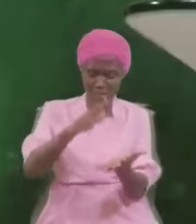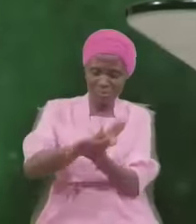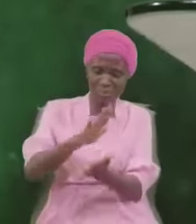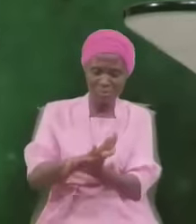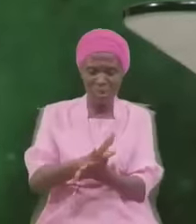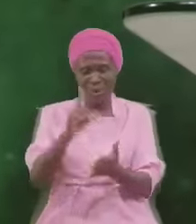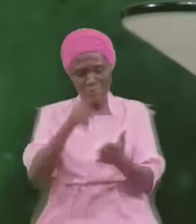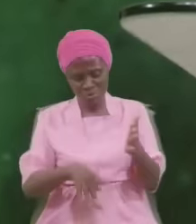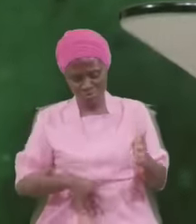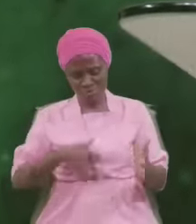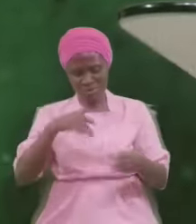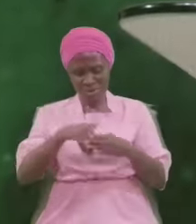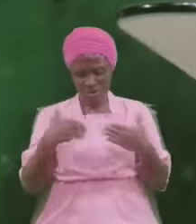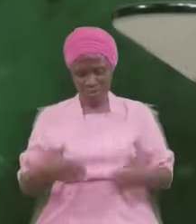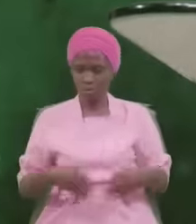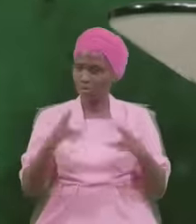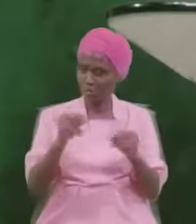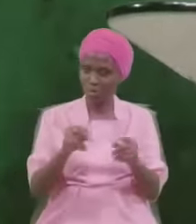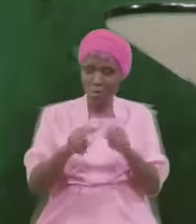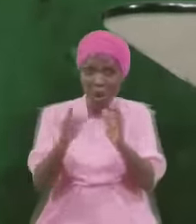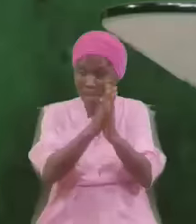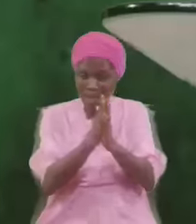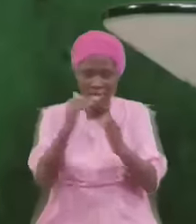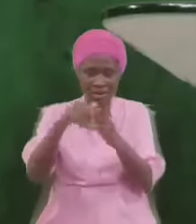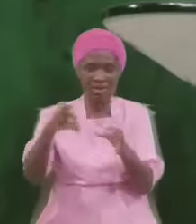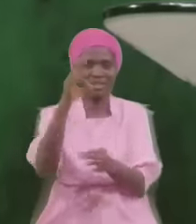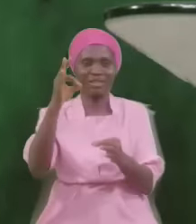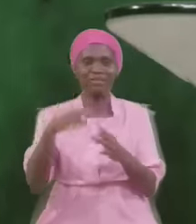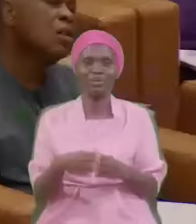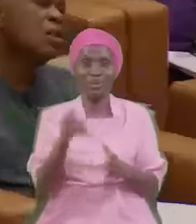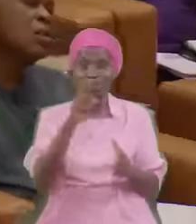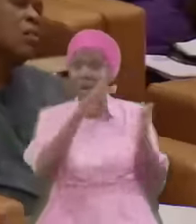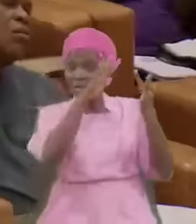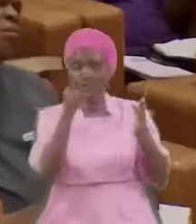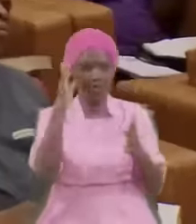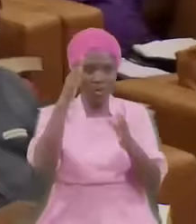the spirit. You're expecting a miracle, you'll get a miracle.